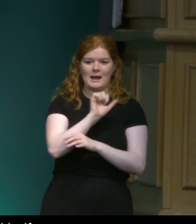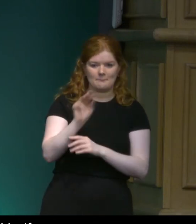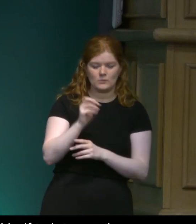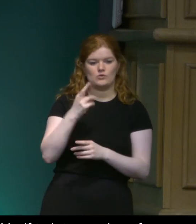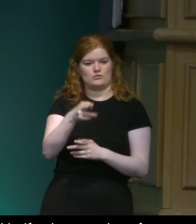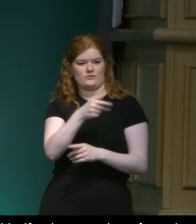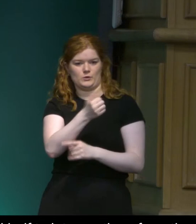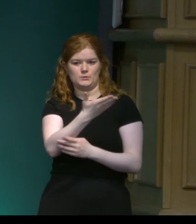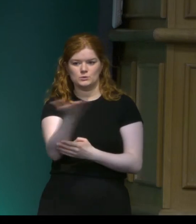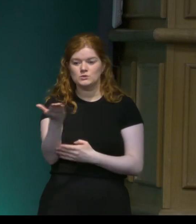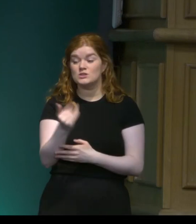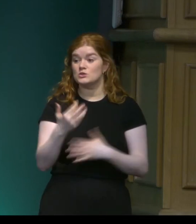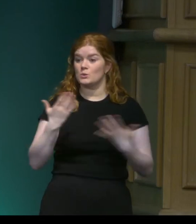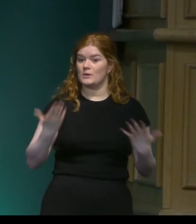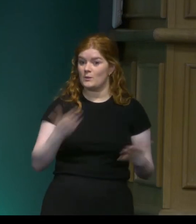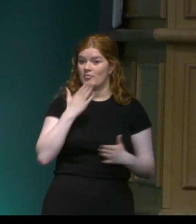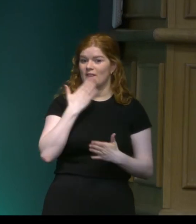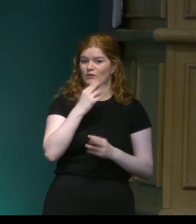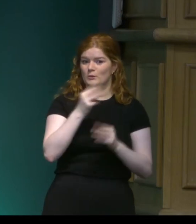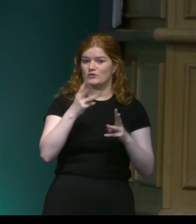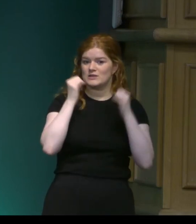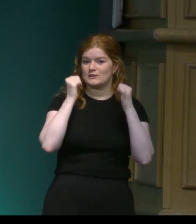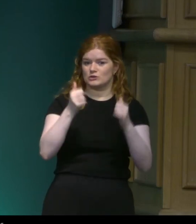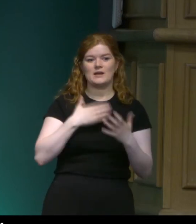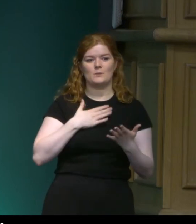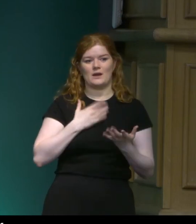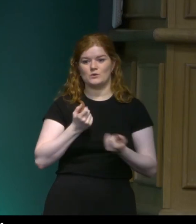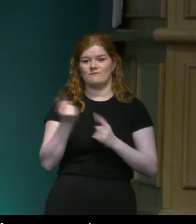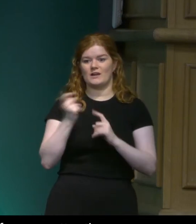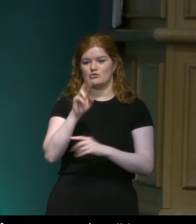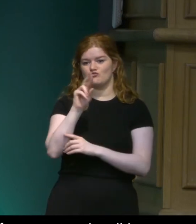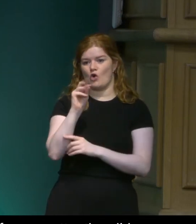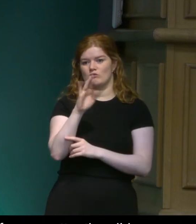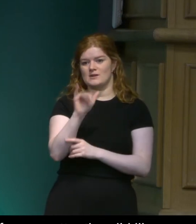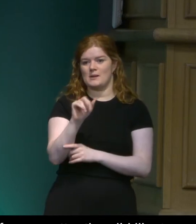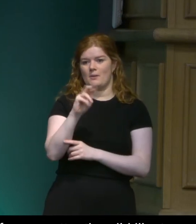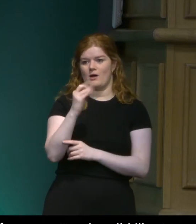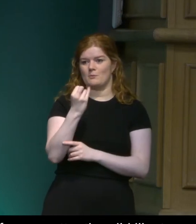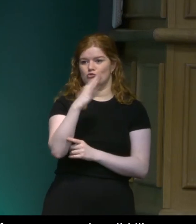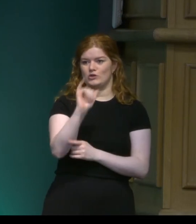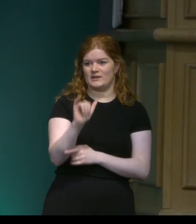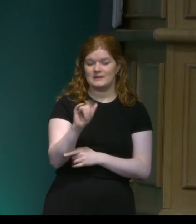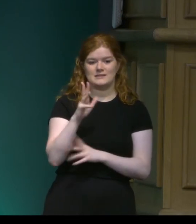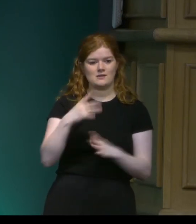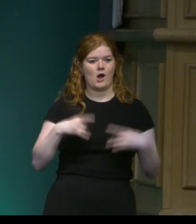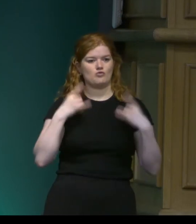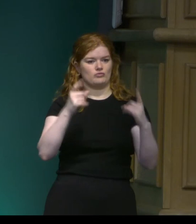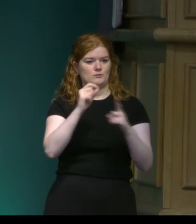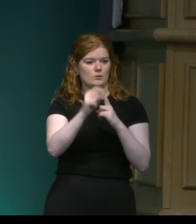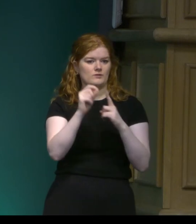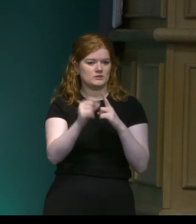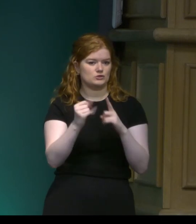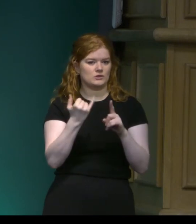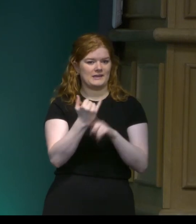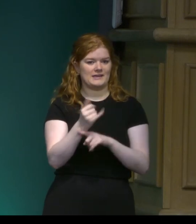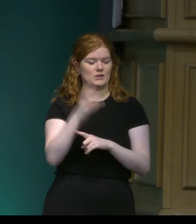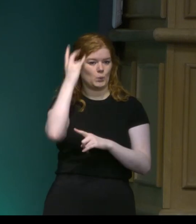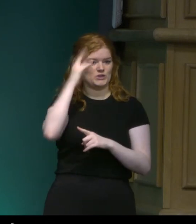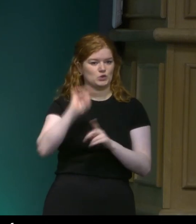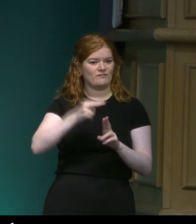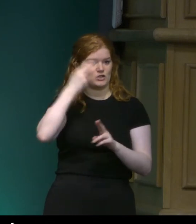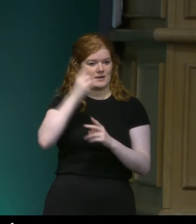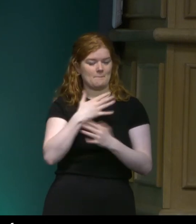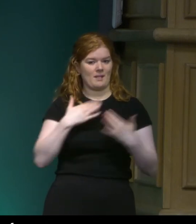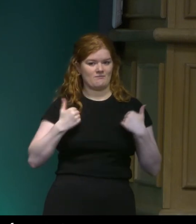so with that thank you for your attention I'd like to invite Rory Montgomery who is honorary professor at Queen's University